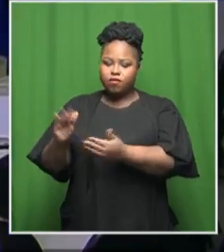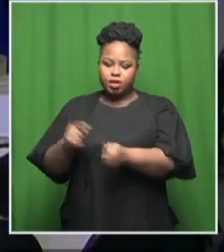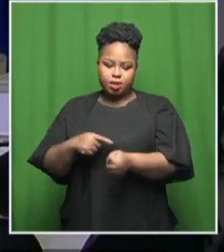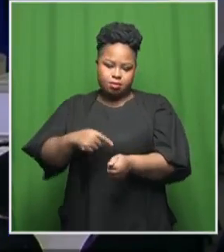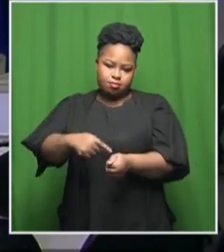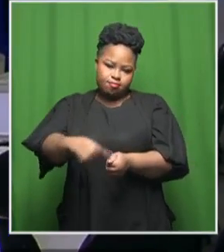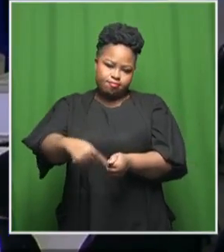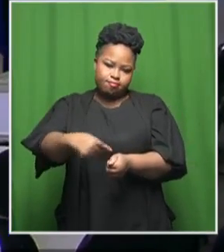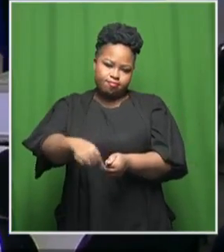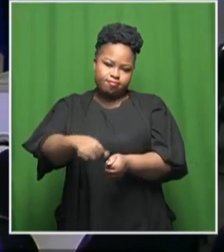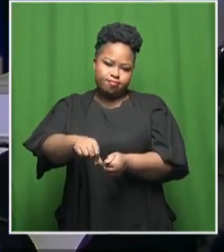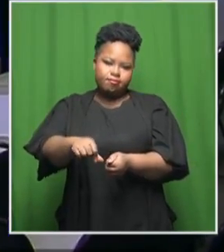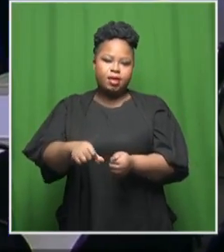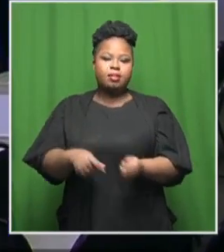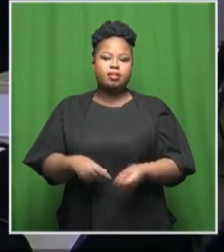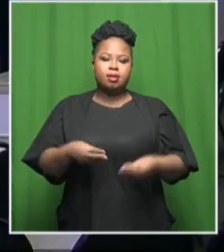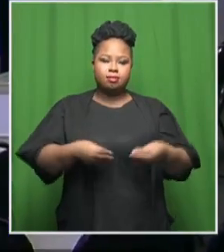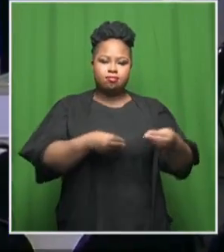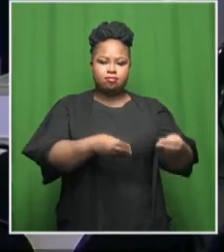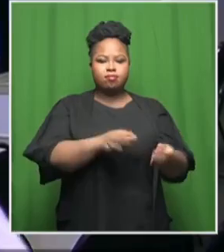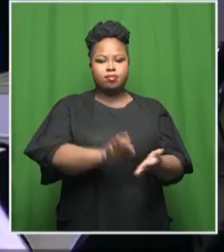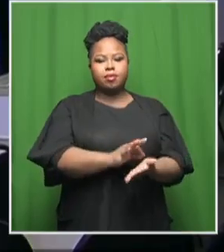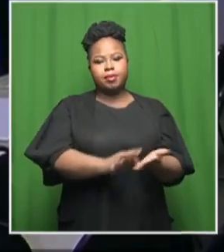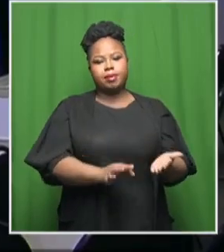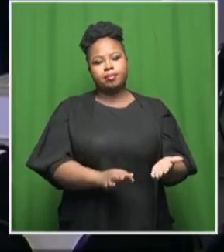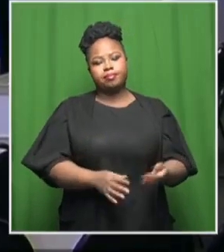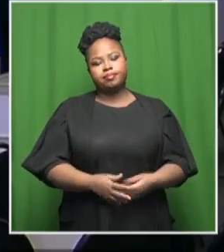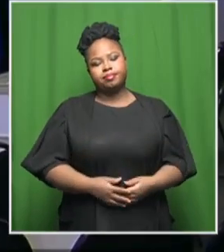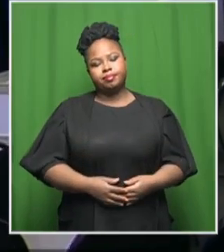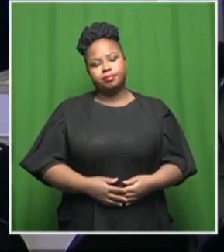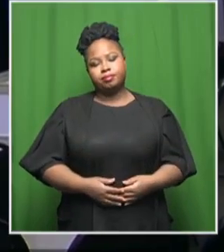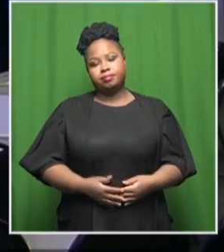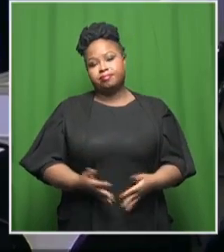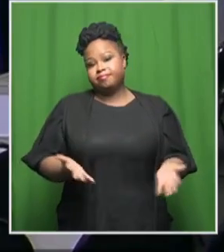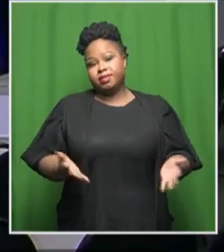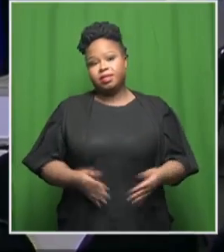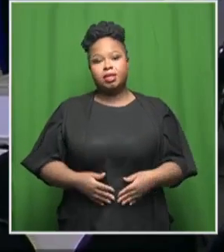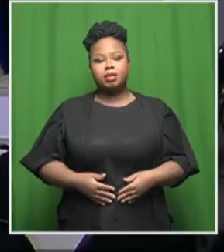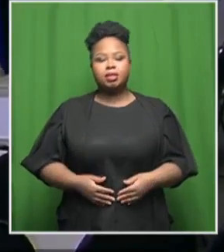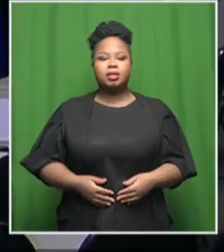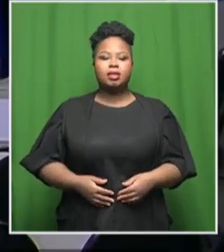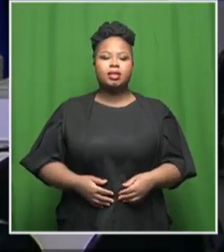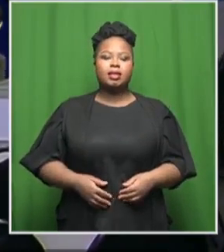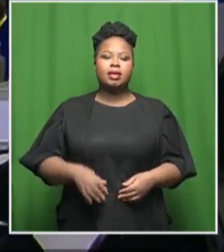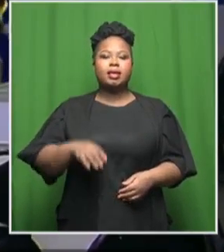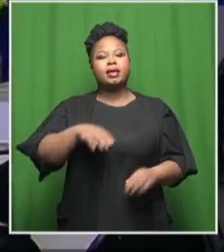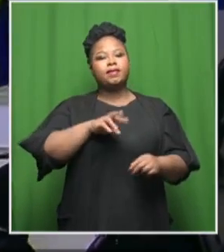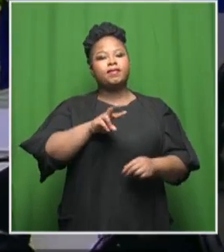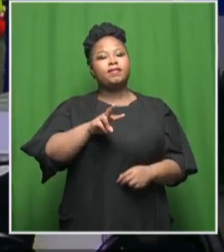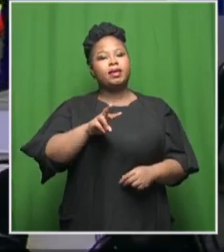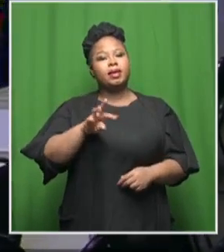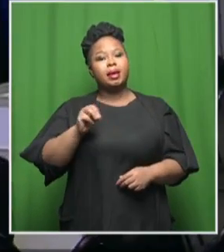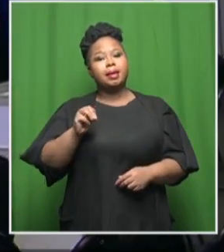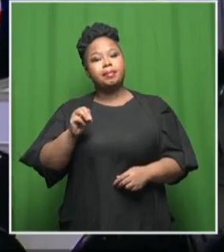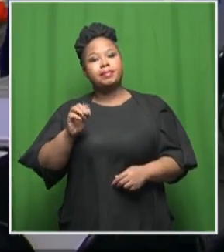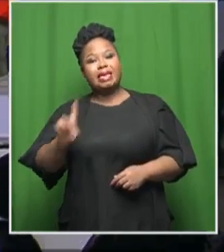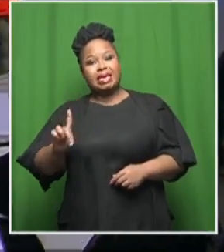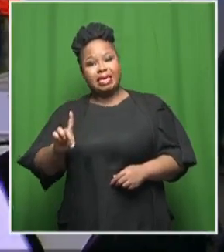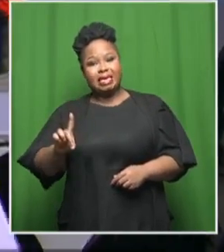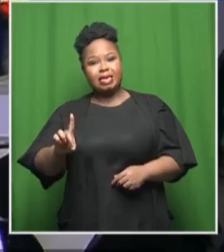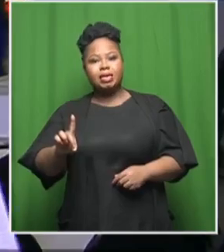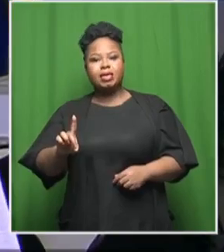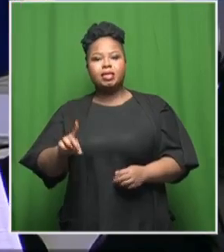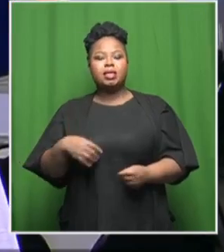his ballots. So what the voter management machine does for us is to provide for us the